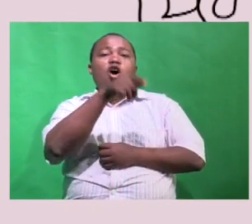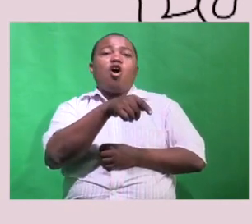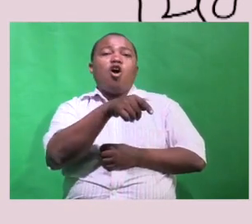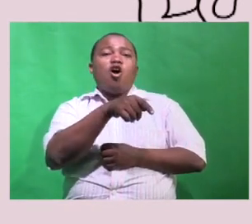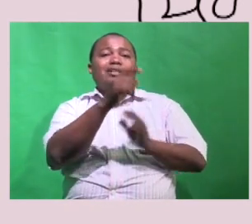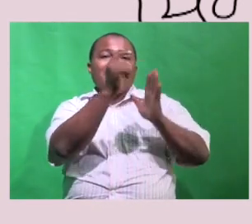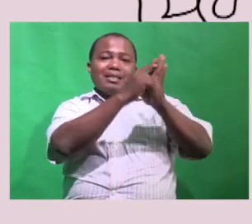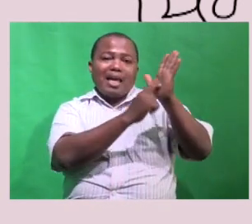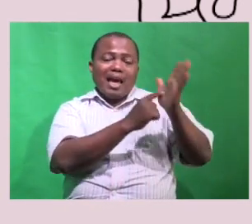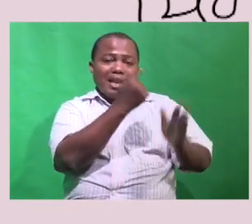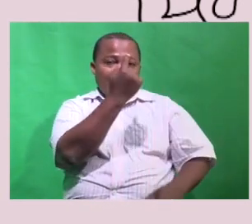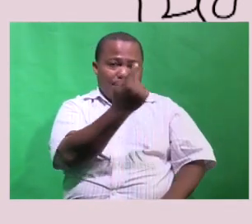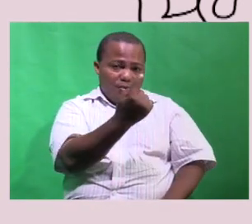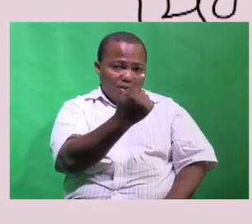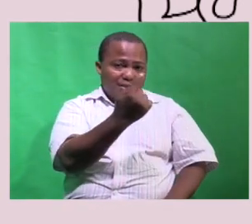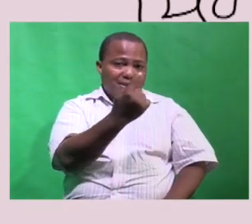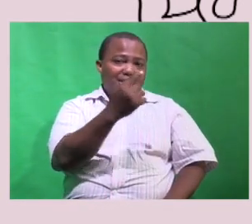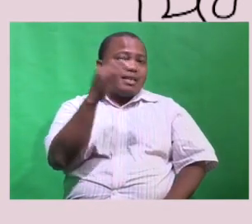January